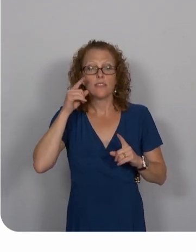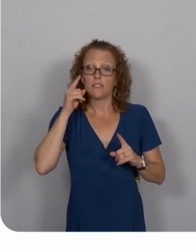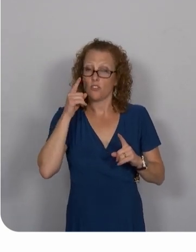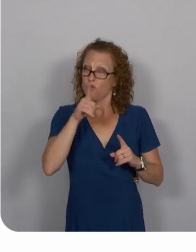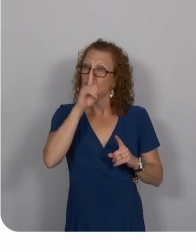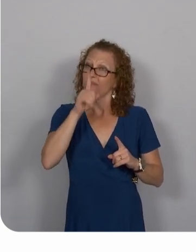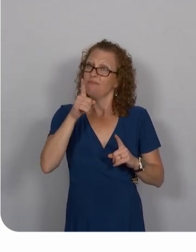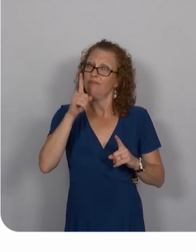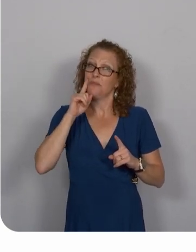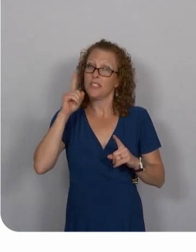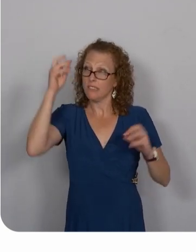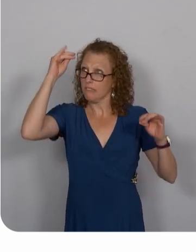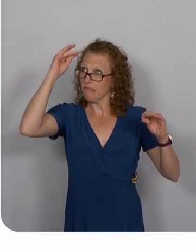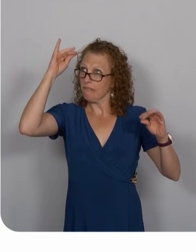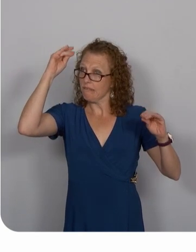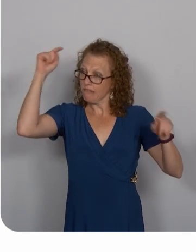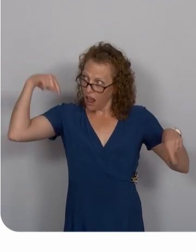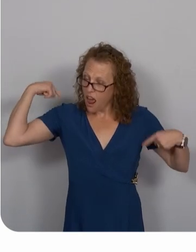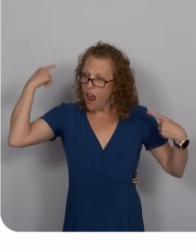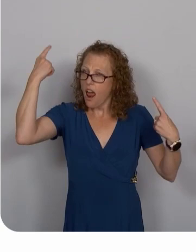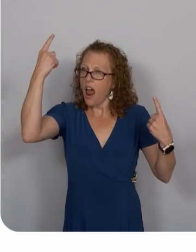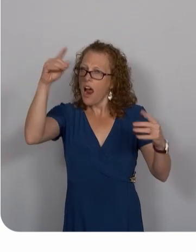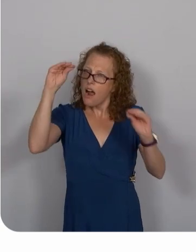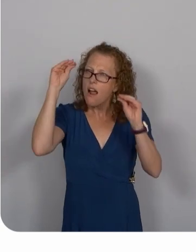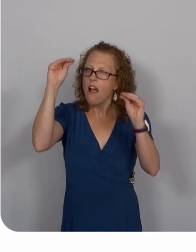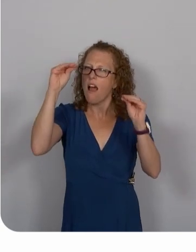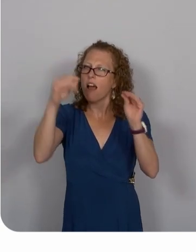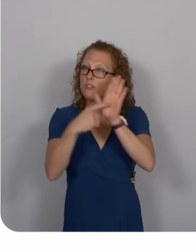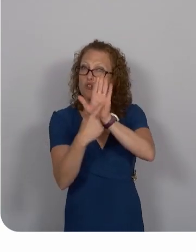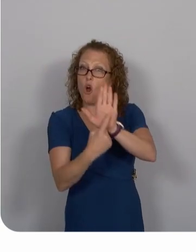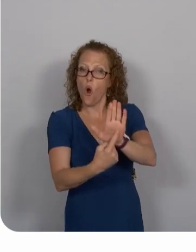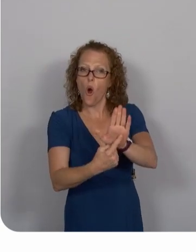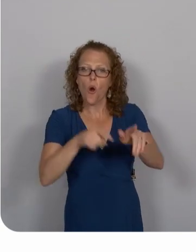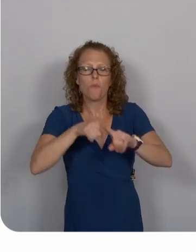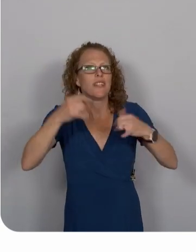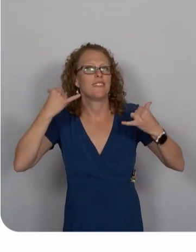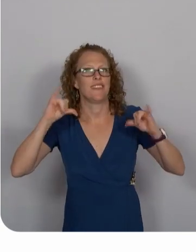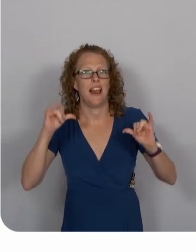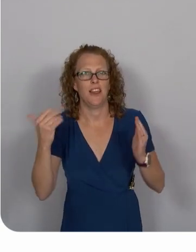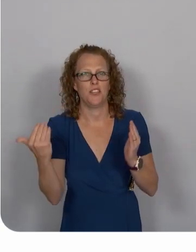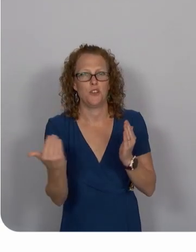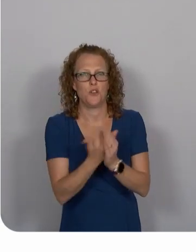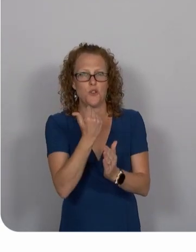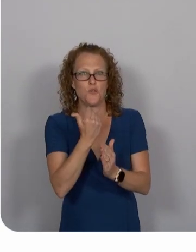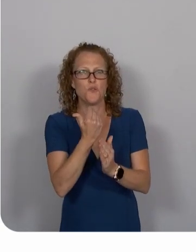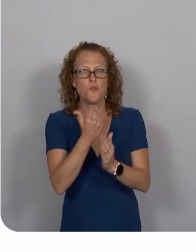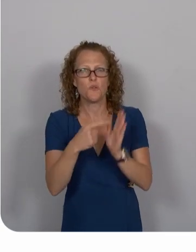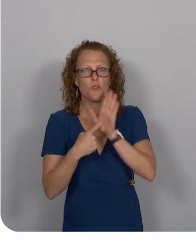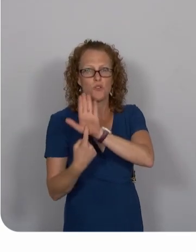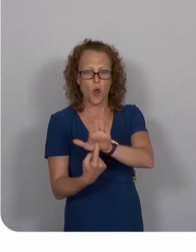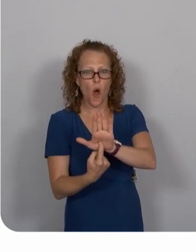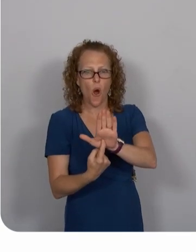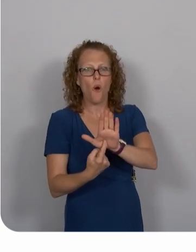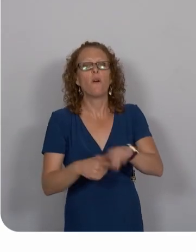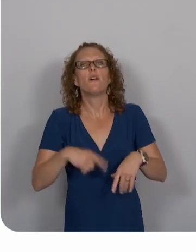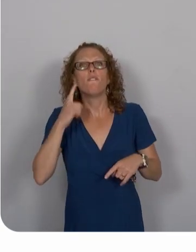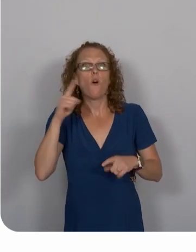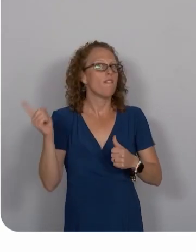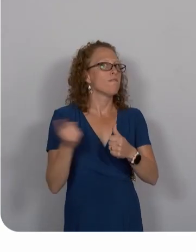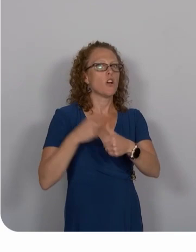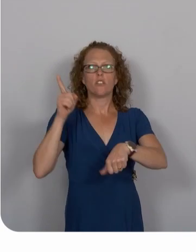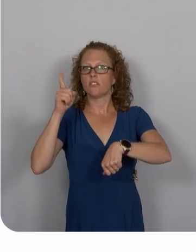Yeah! And beyond all of this, we've also got some totally new features coming to smart glasses for the first time